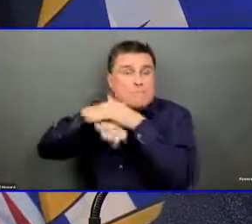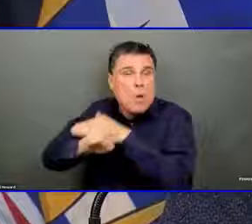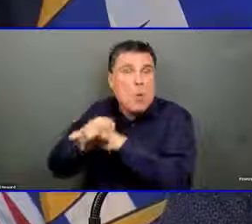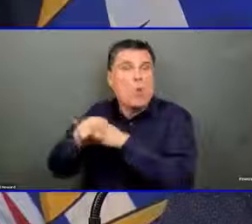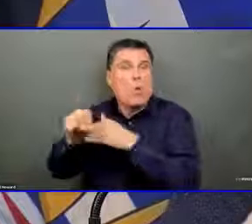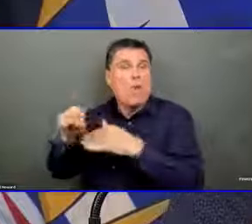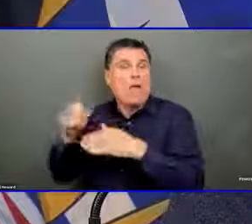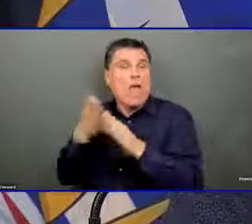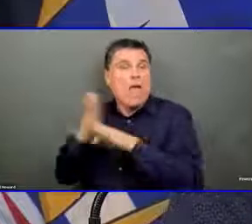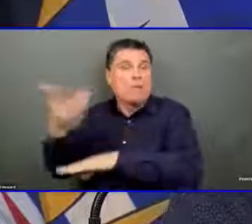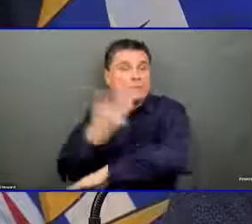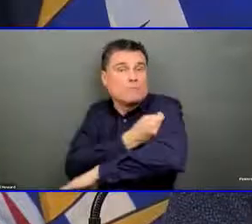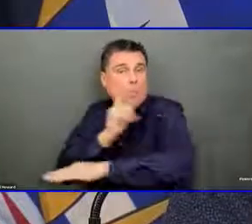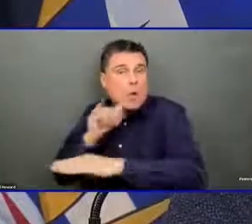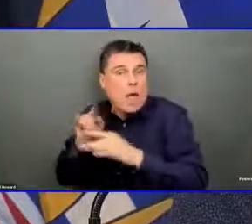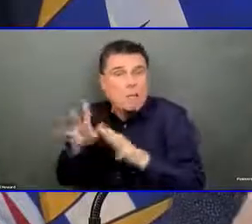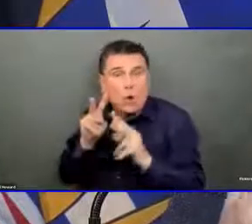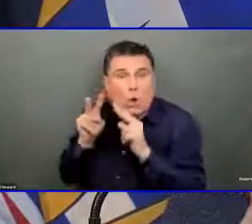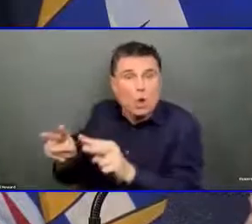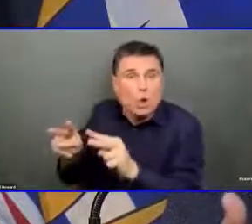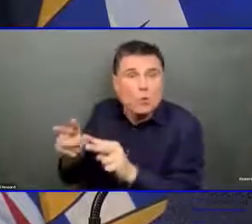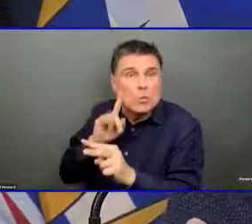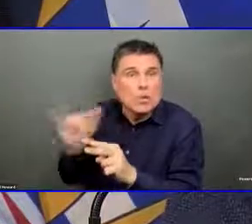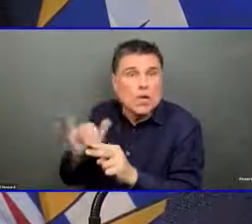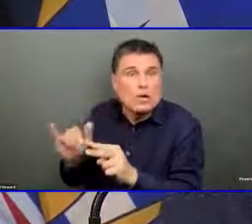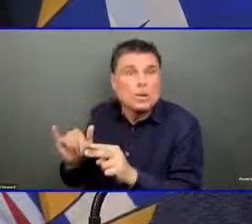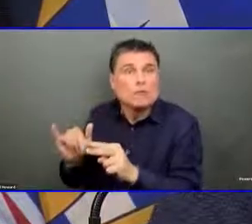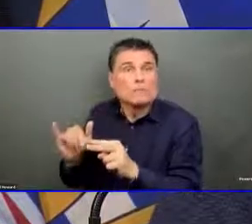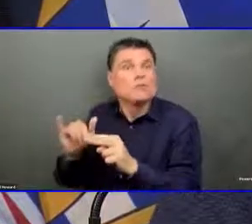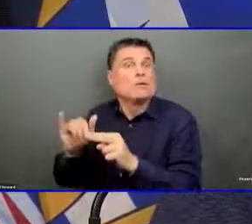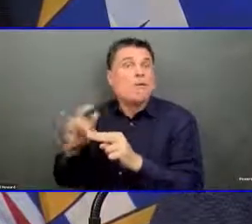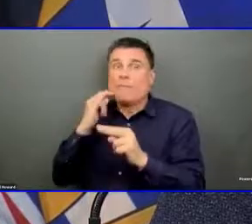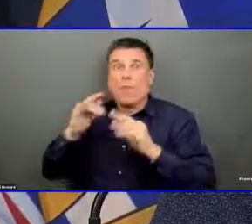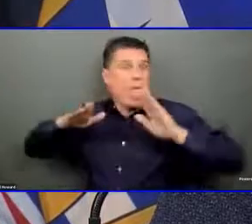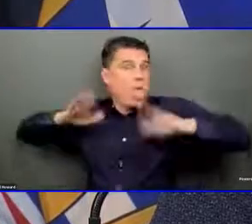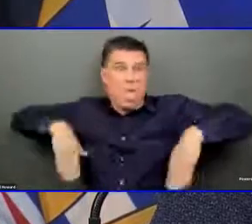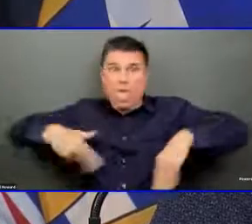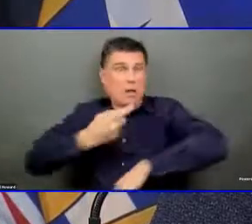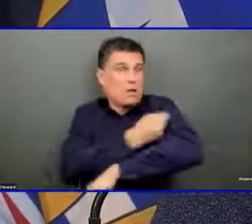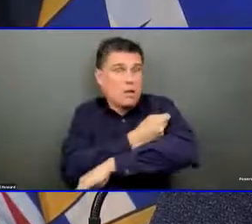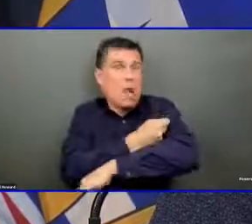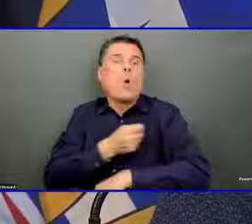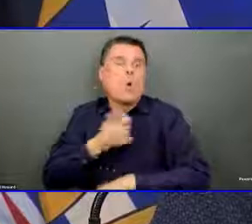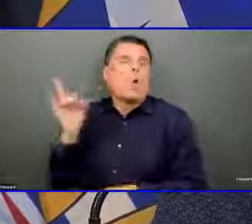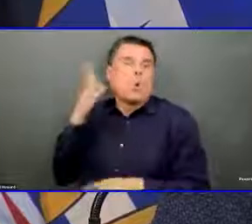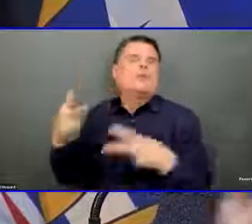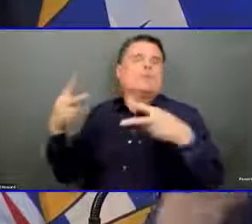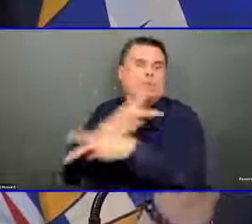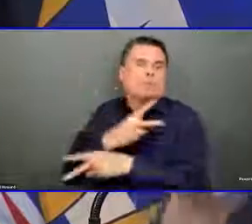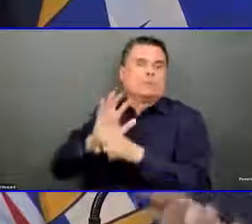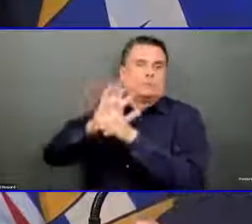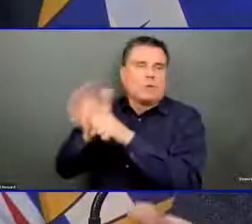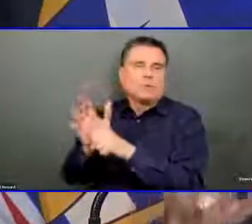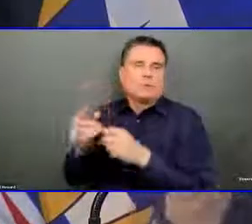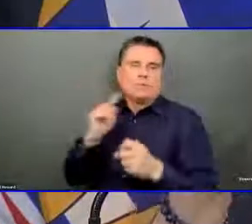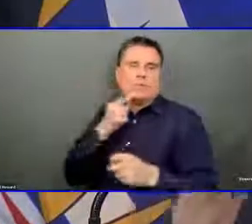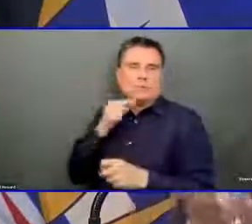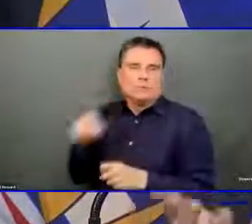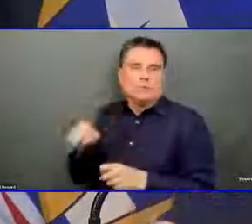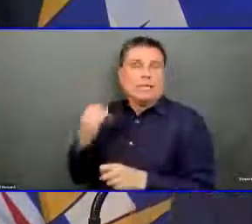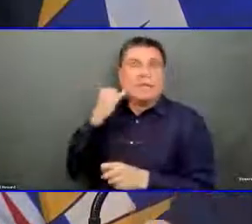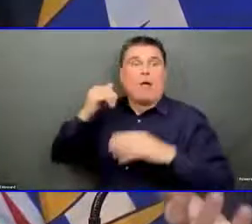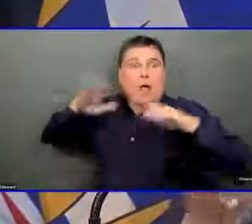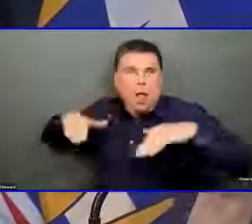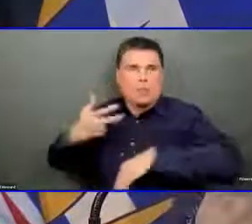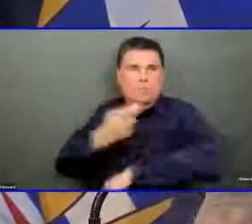to have more severe COVID disease, and it can have effects on their pregnancies. So with that, it's a